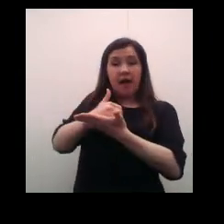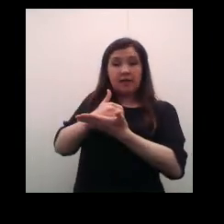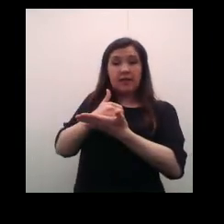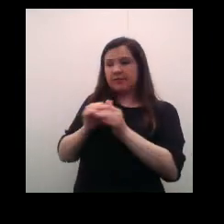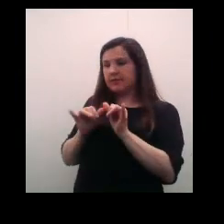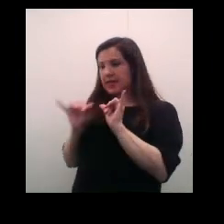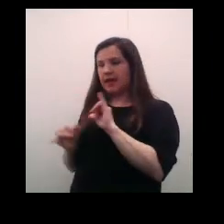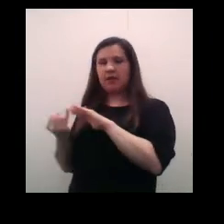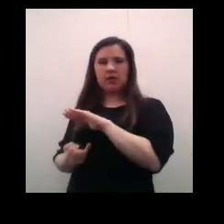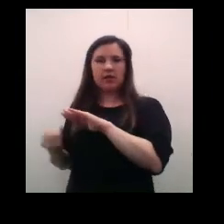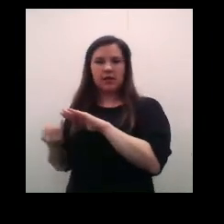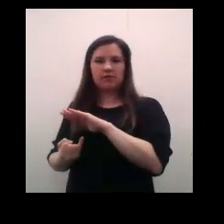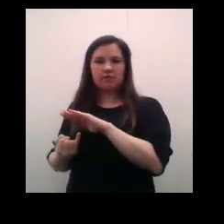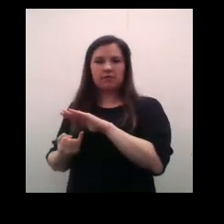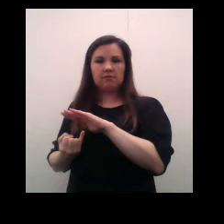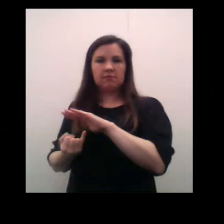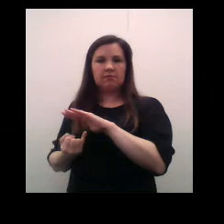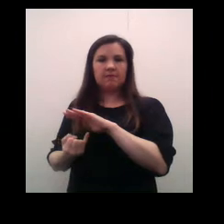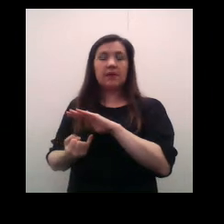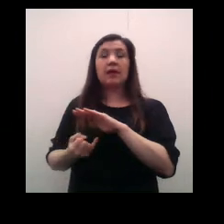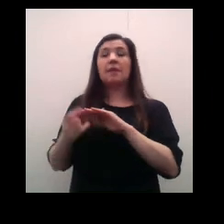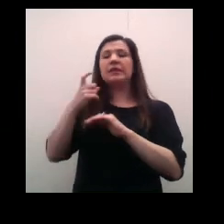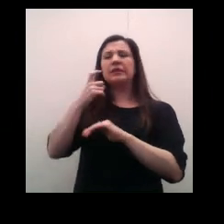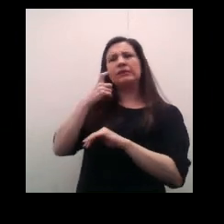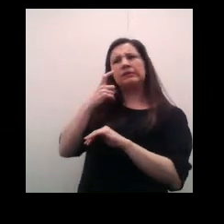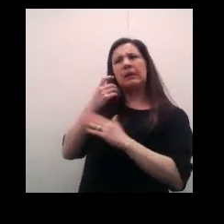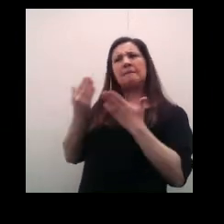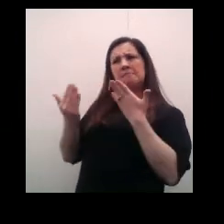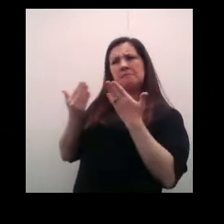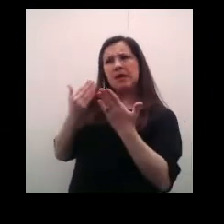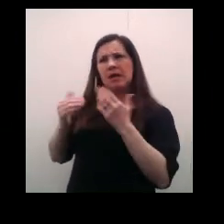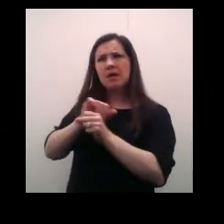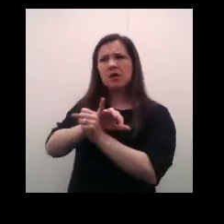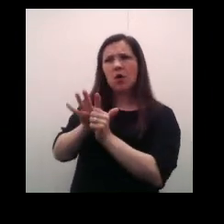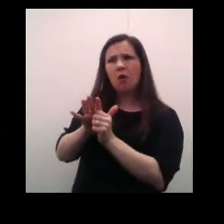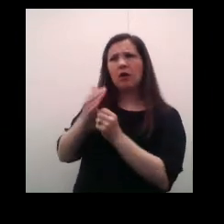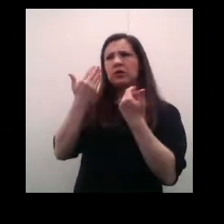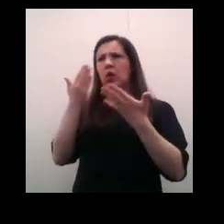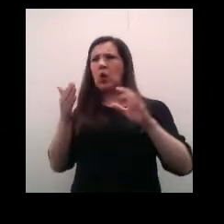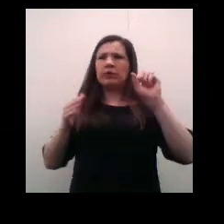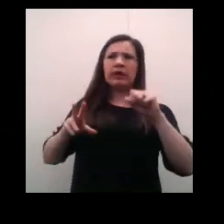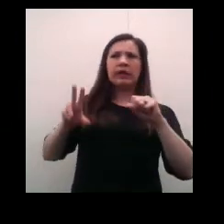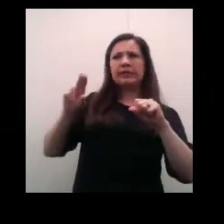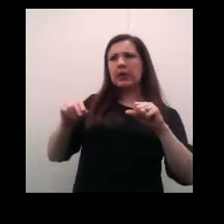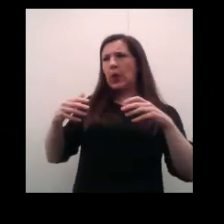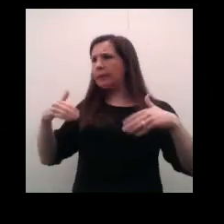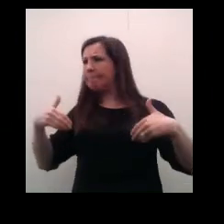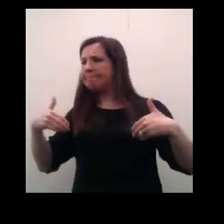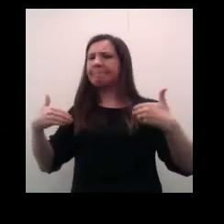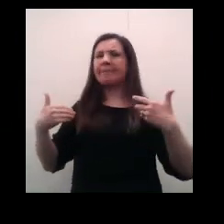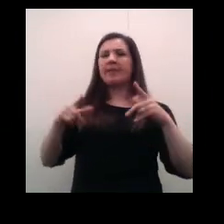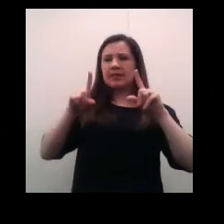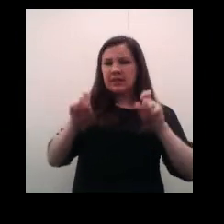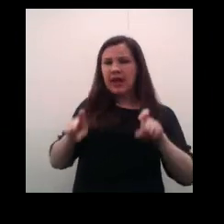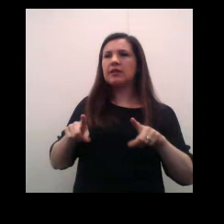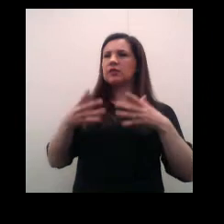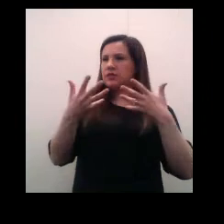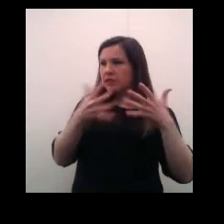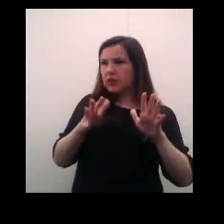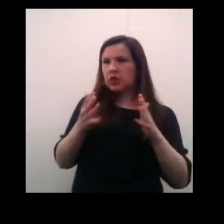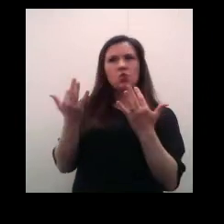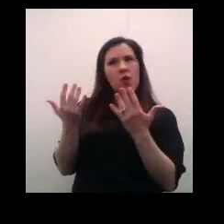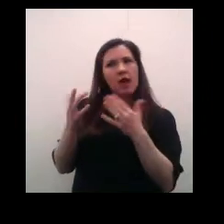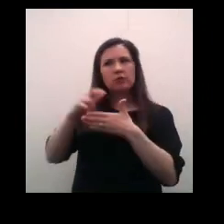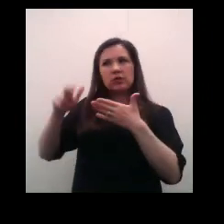So because you are a suspect now, we don't know if you have COVID-19 or not. You're getting tested because there's a